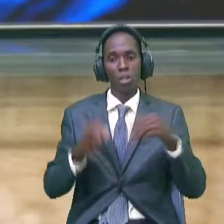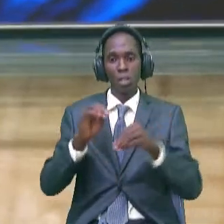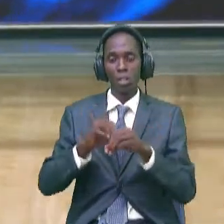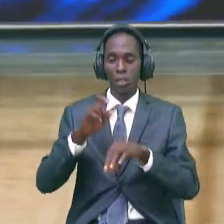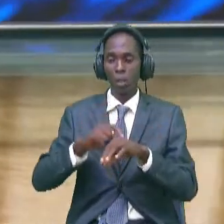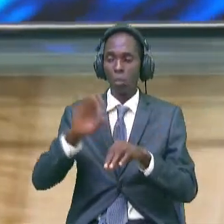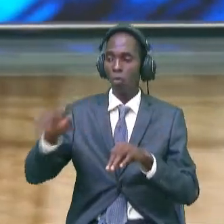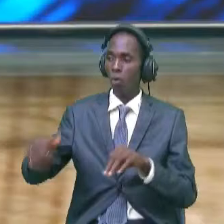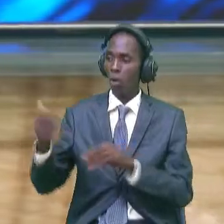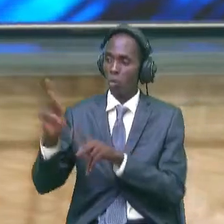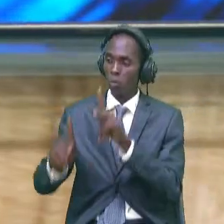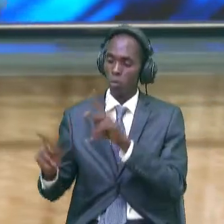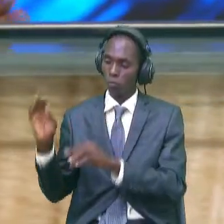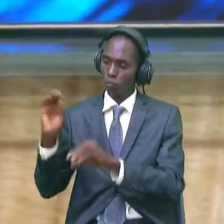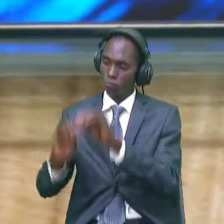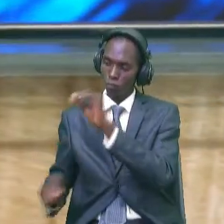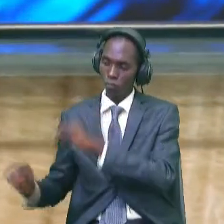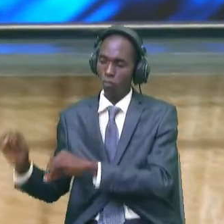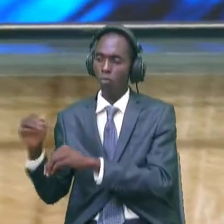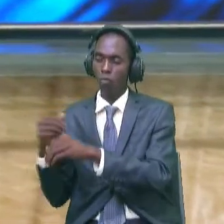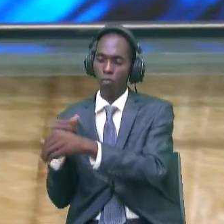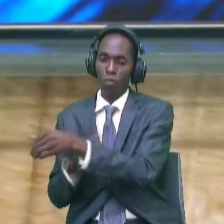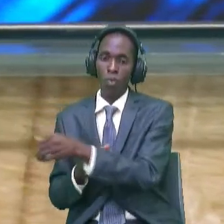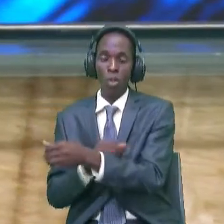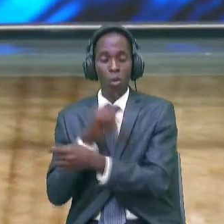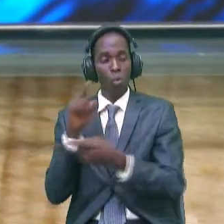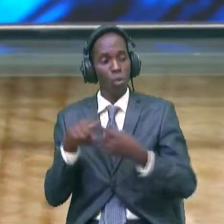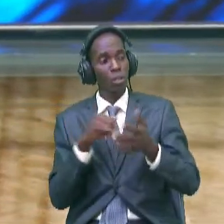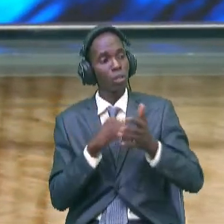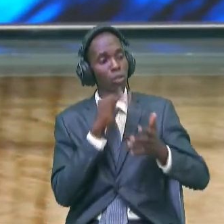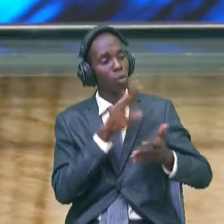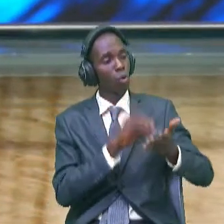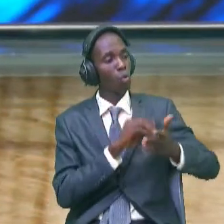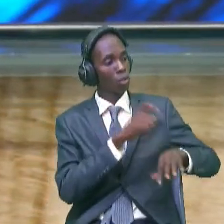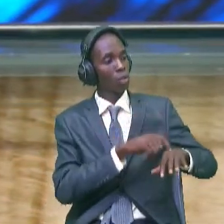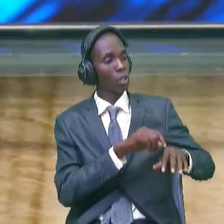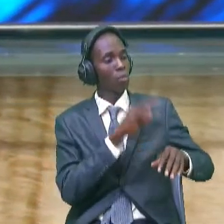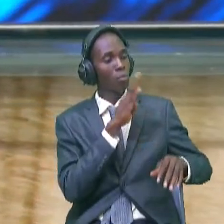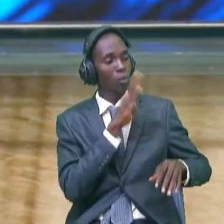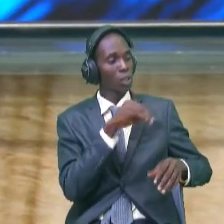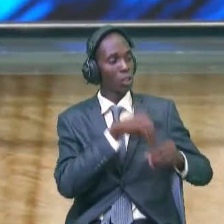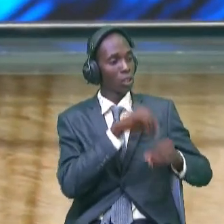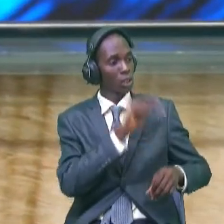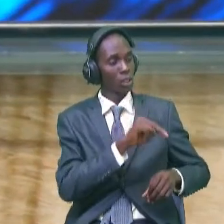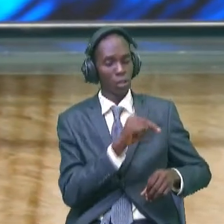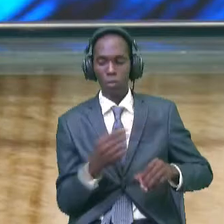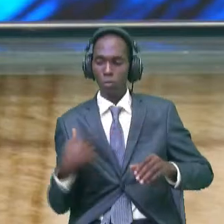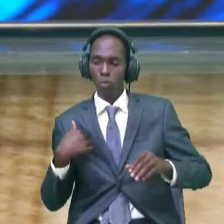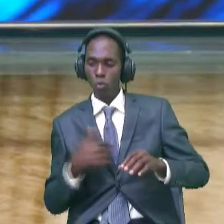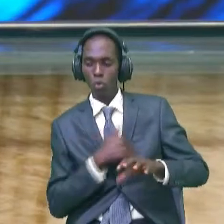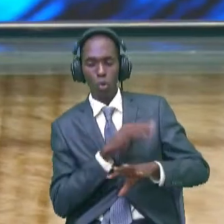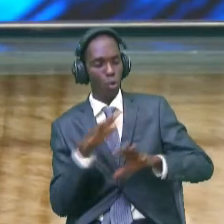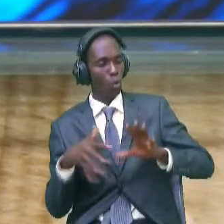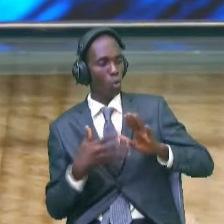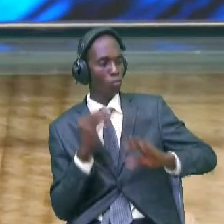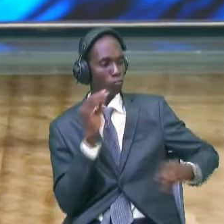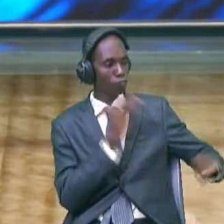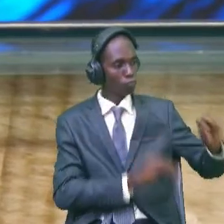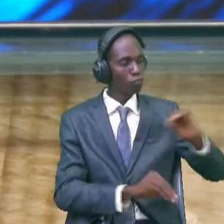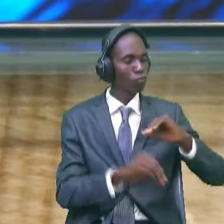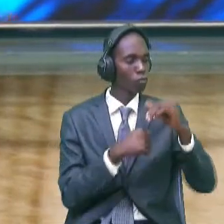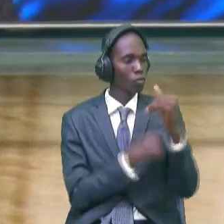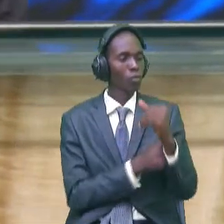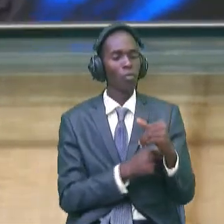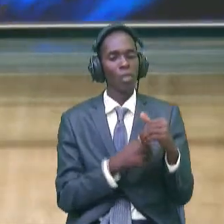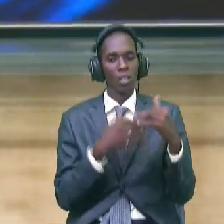and you care. And then when it comes to your turn, we contribute and we care. Now concerning the collection for the saints,